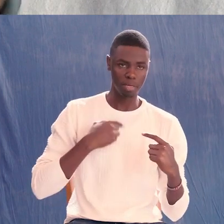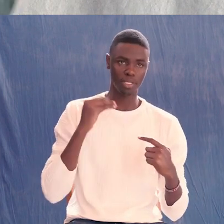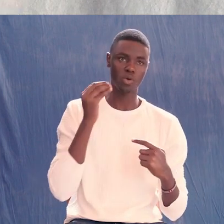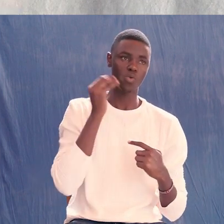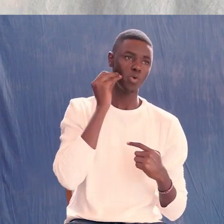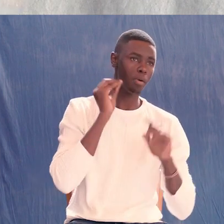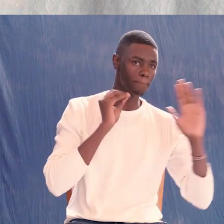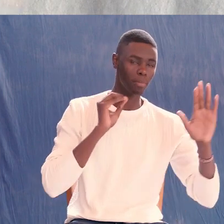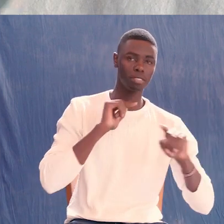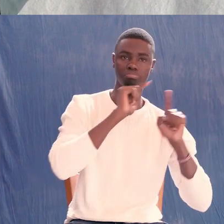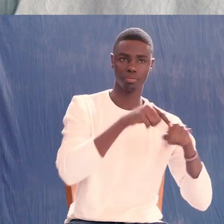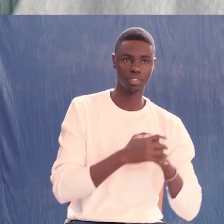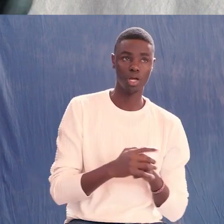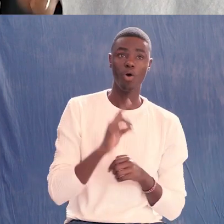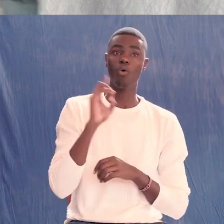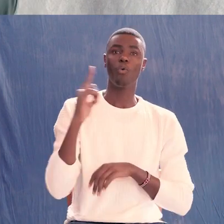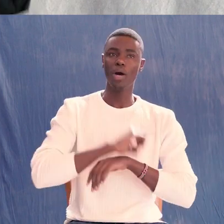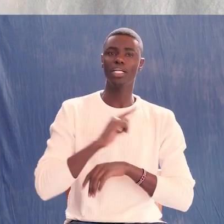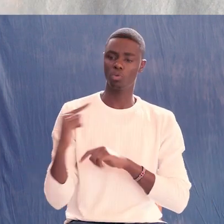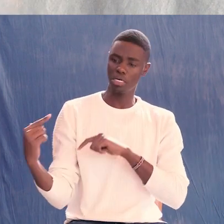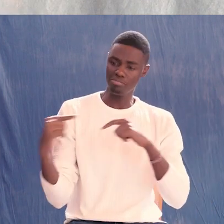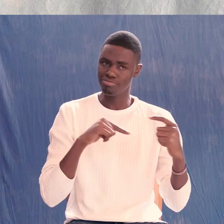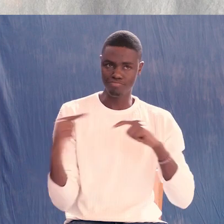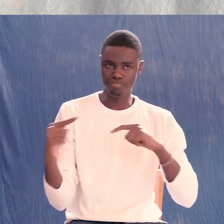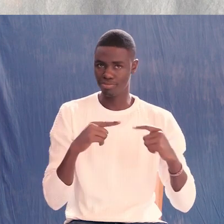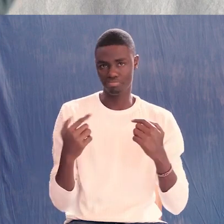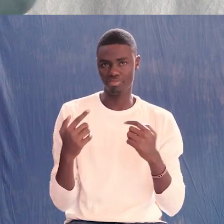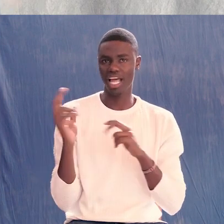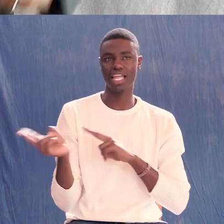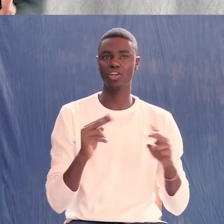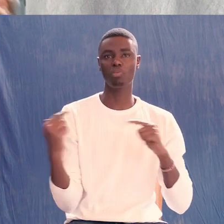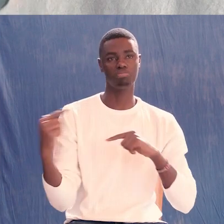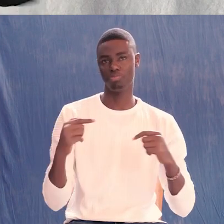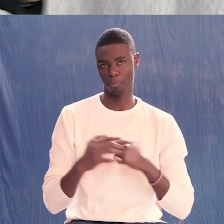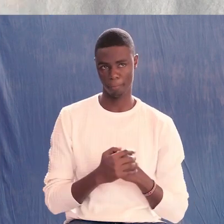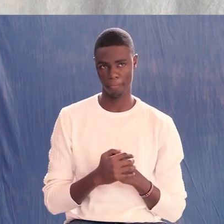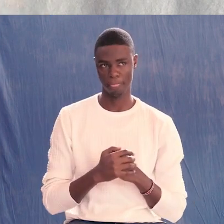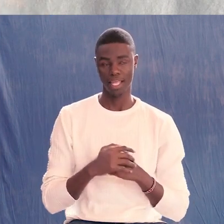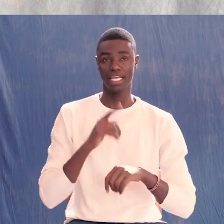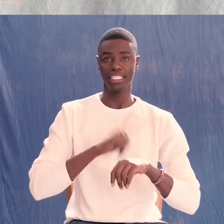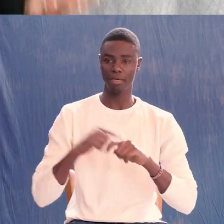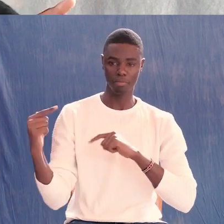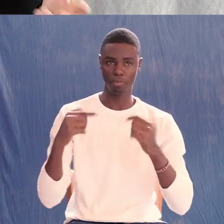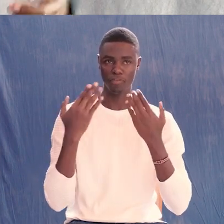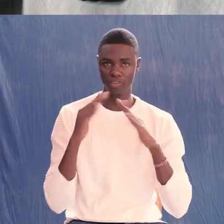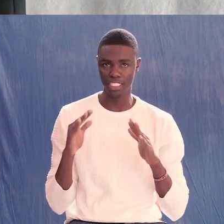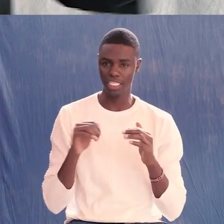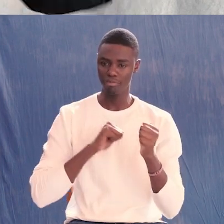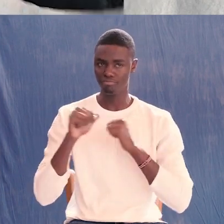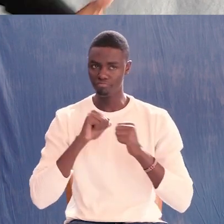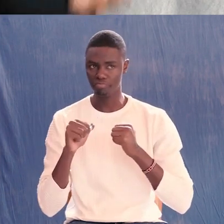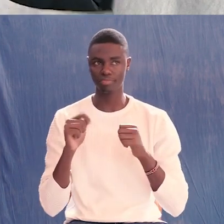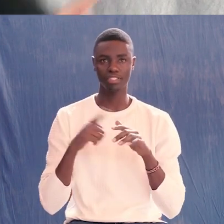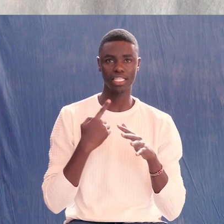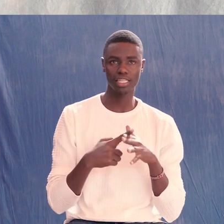then one day we were having one of those arguments and fights that kids have. And so when we had our arguments and fights we would just